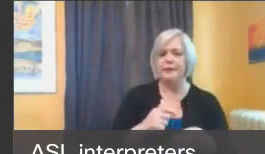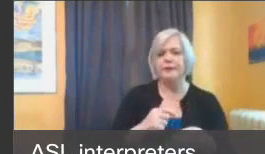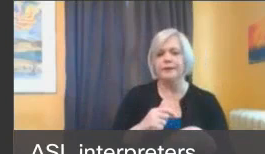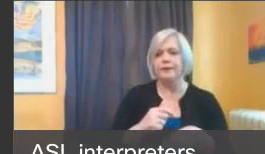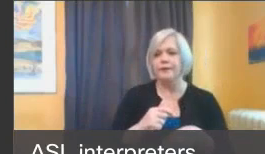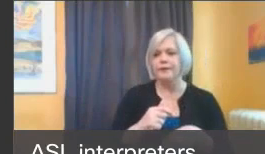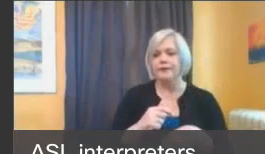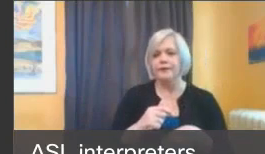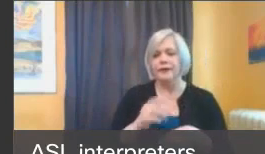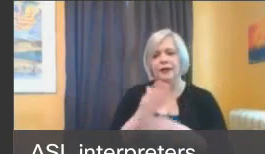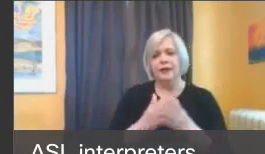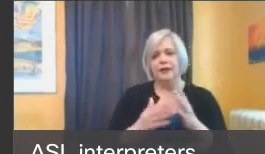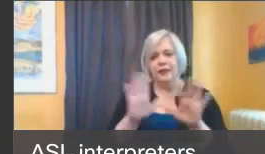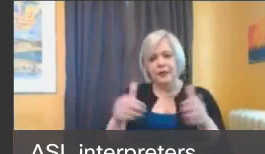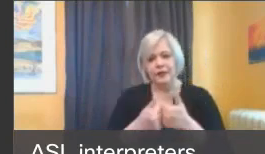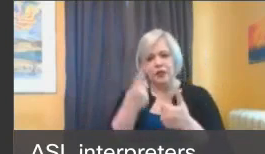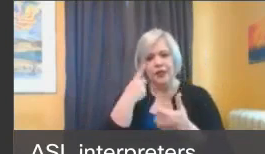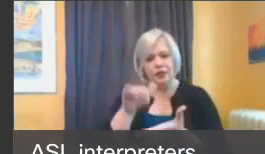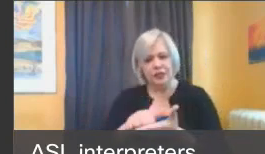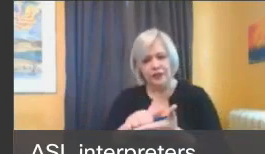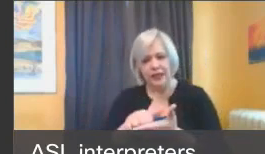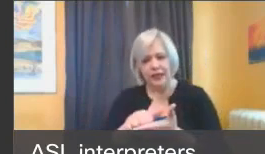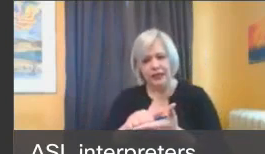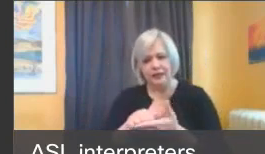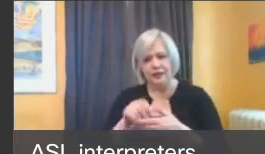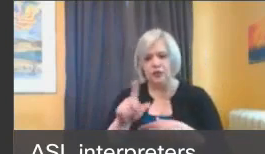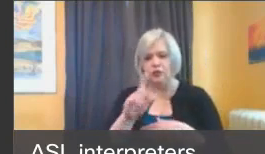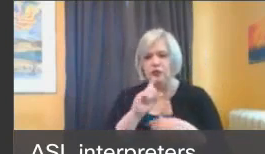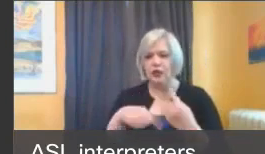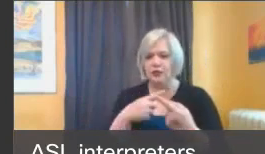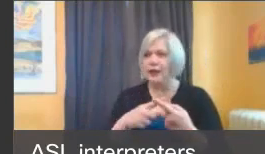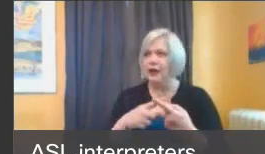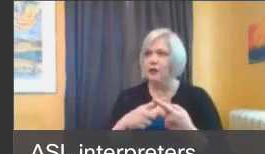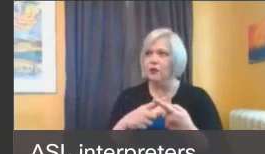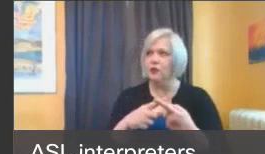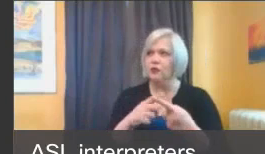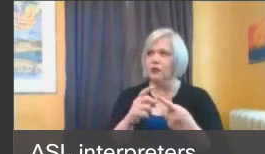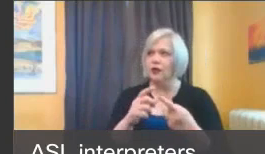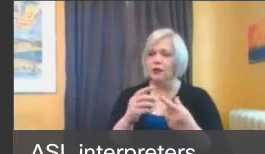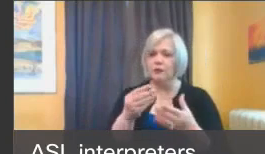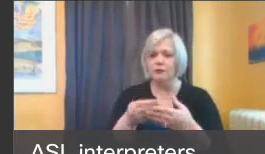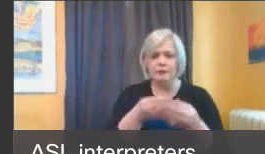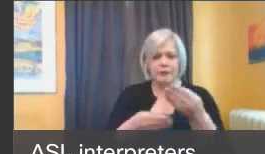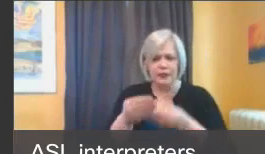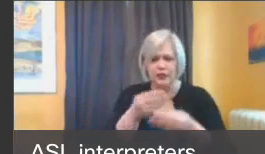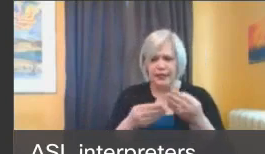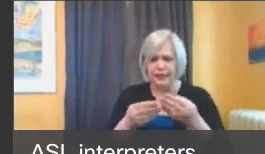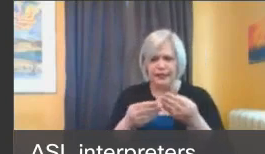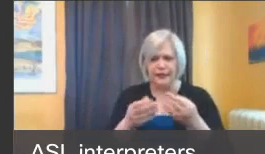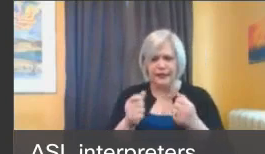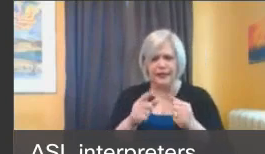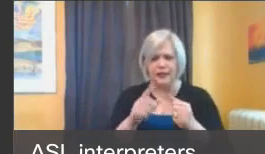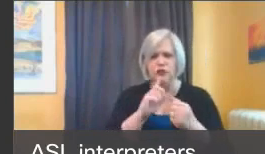challenges around doing that? You sort of talked about or alluded to budgeting, but could you speak more